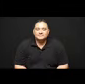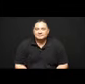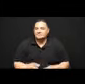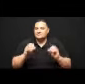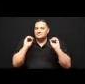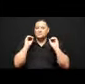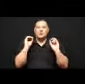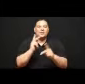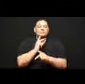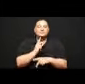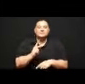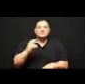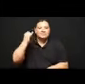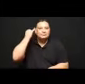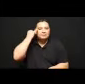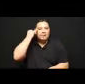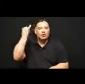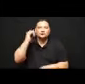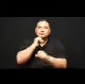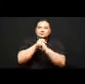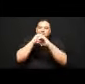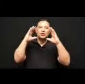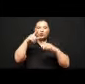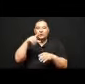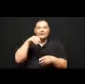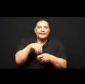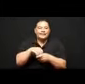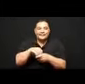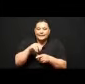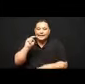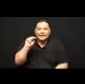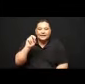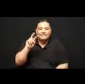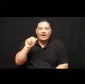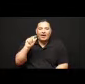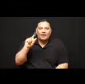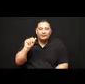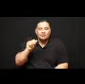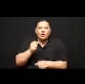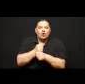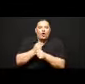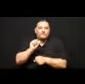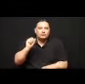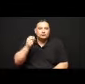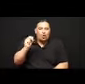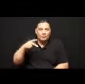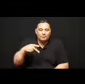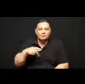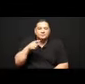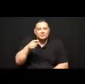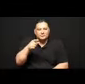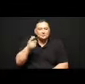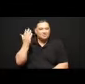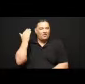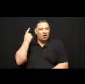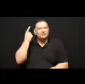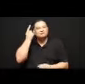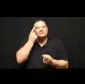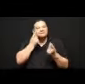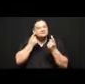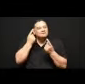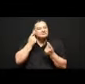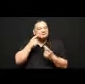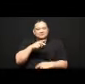Okay, imagine that you are in a Nevada coffee shop. Ever wondered what your